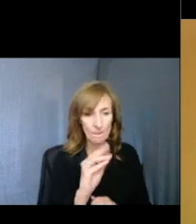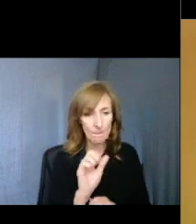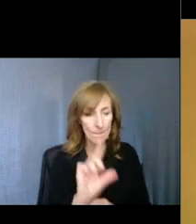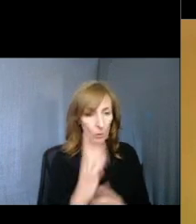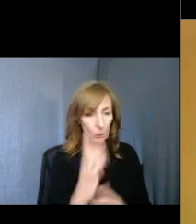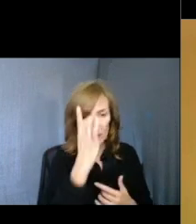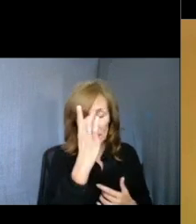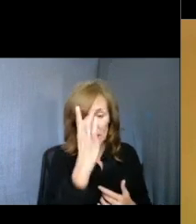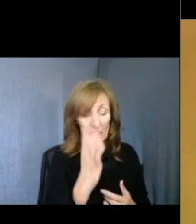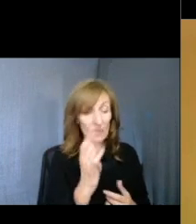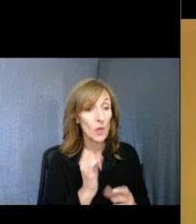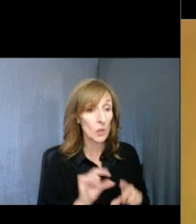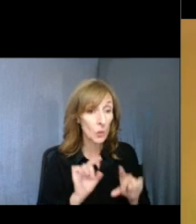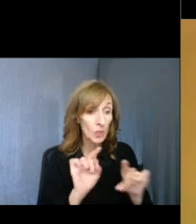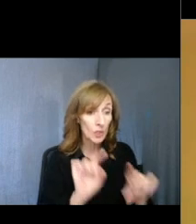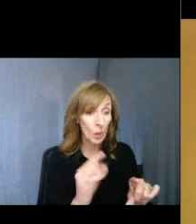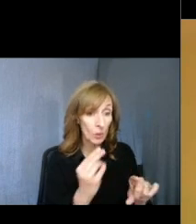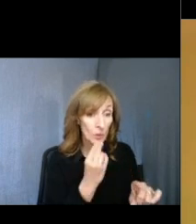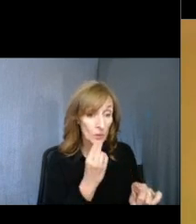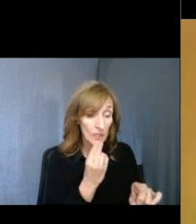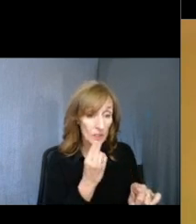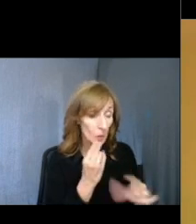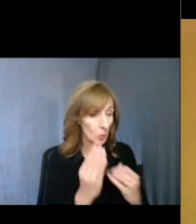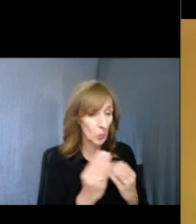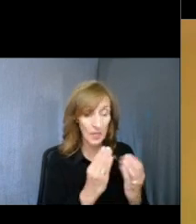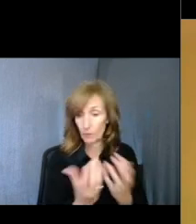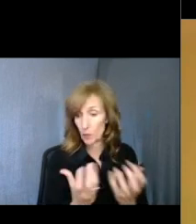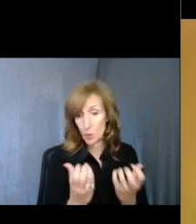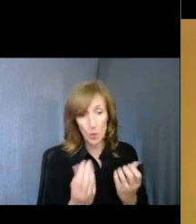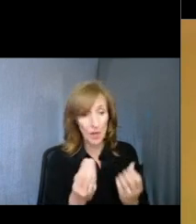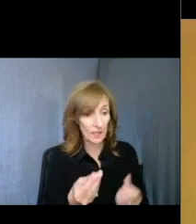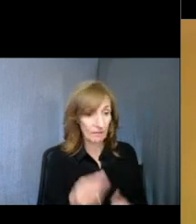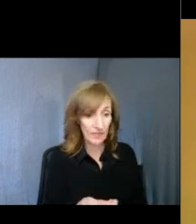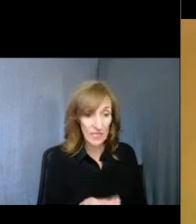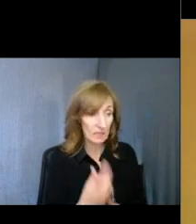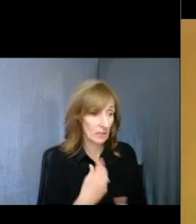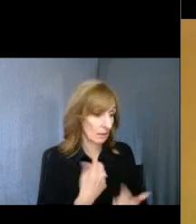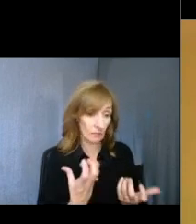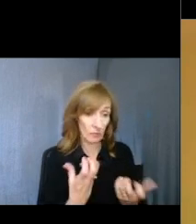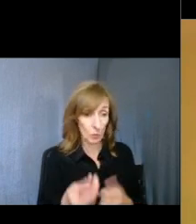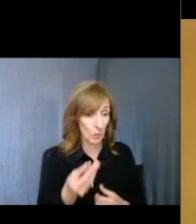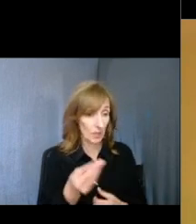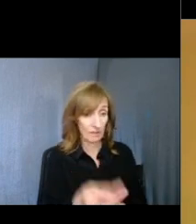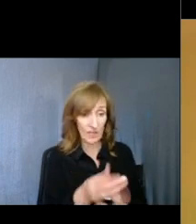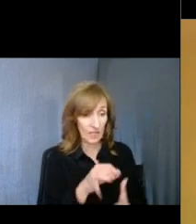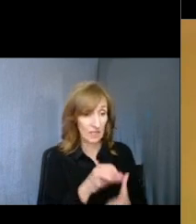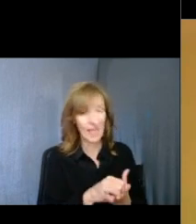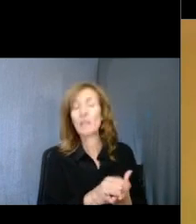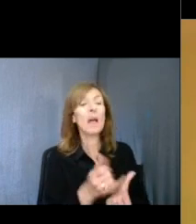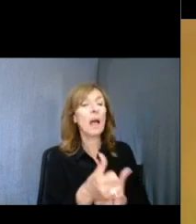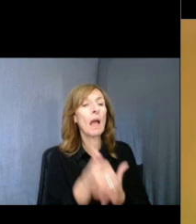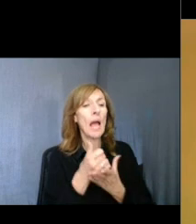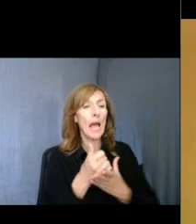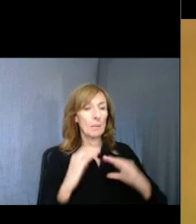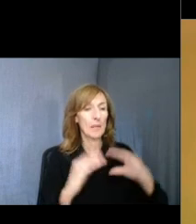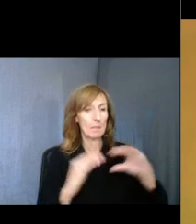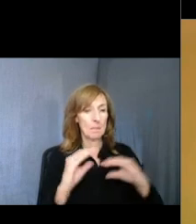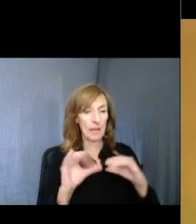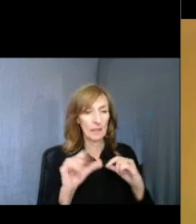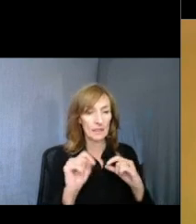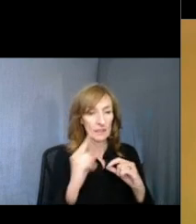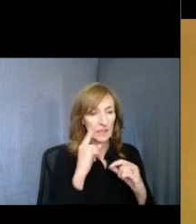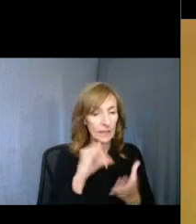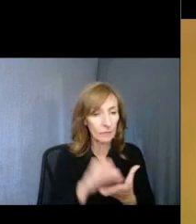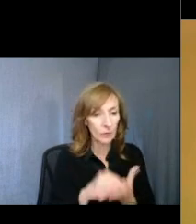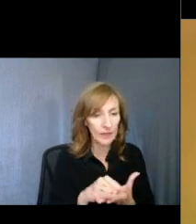will work with you on whatever you want to feed. Like if you say, I want to feed this, help me balance a diet for it,